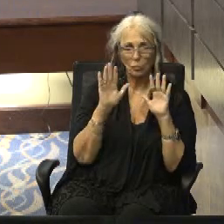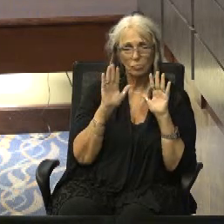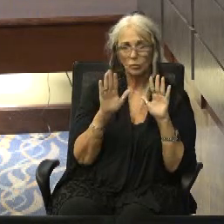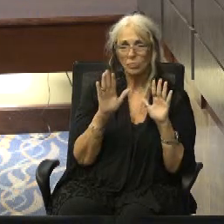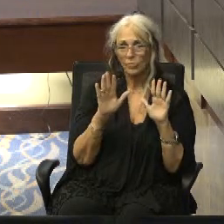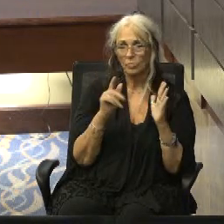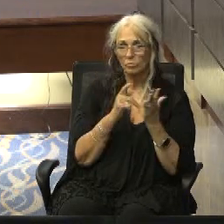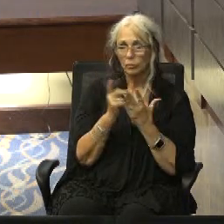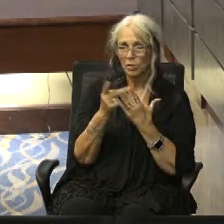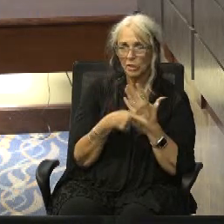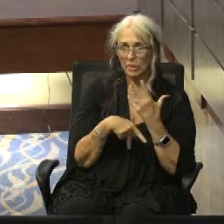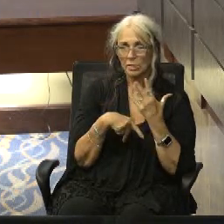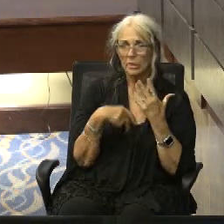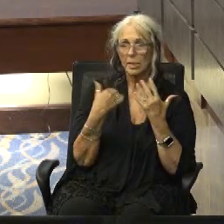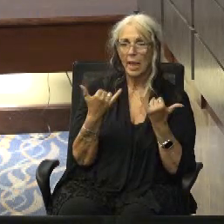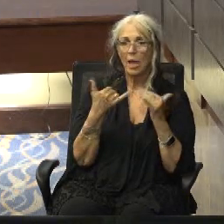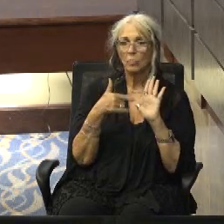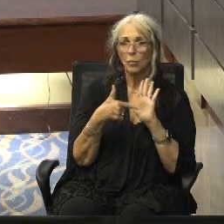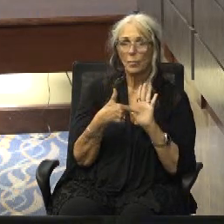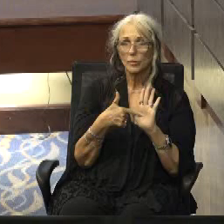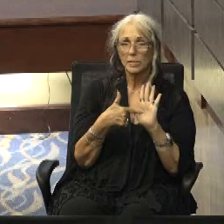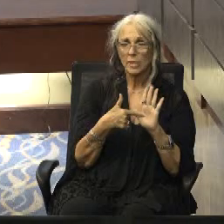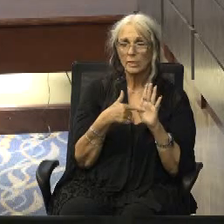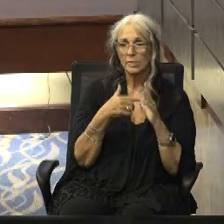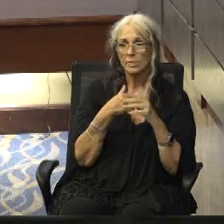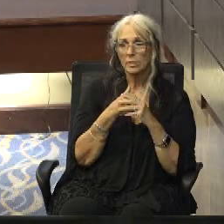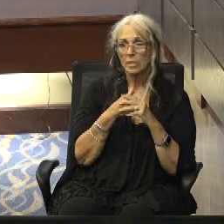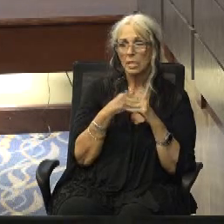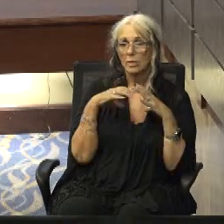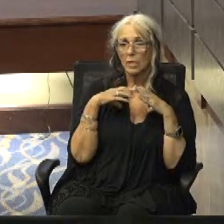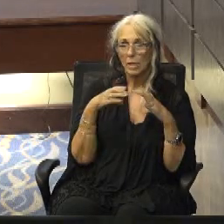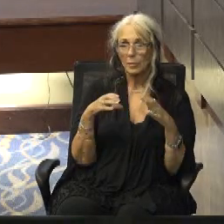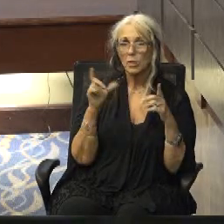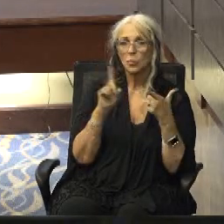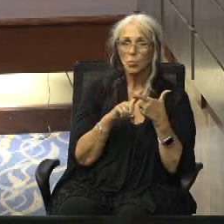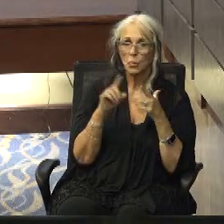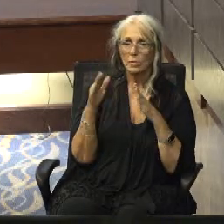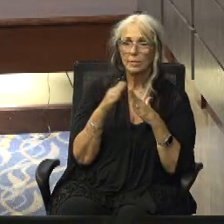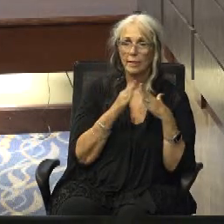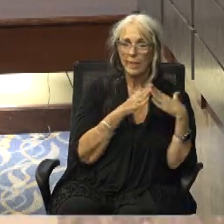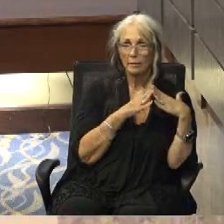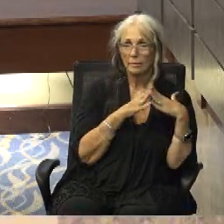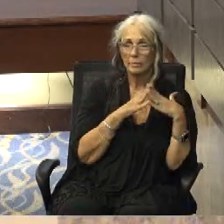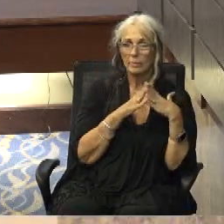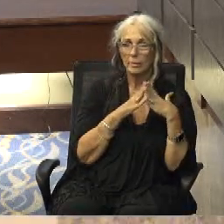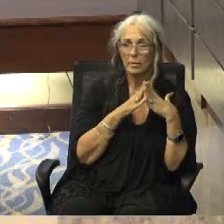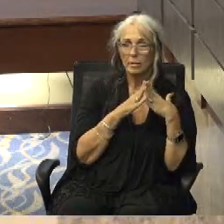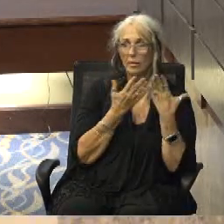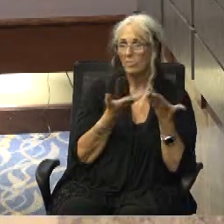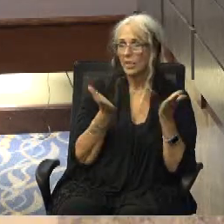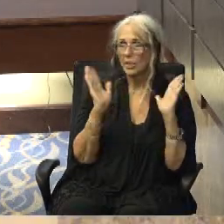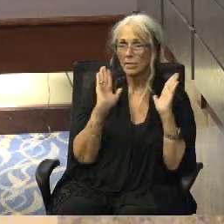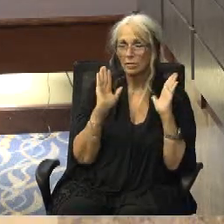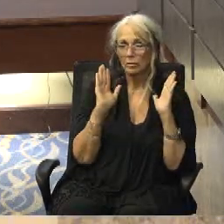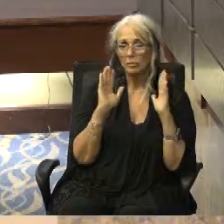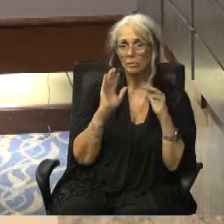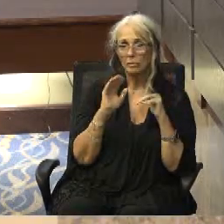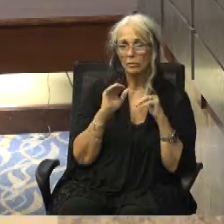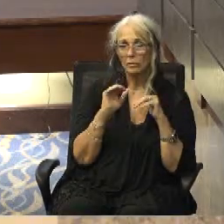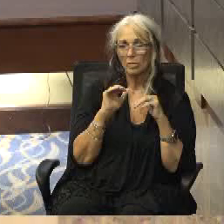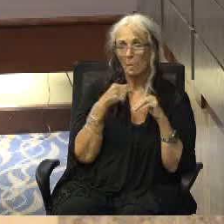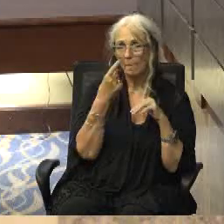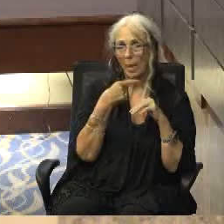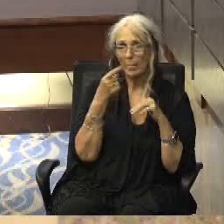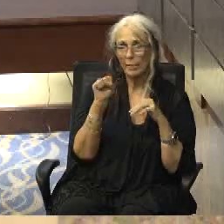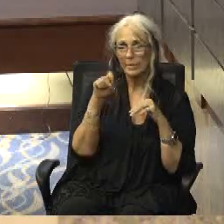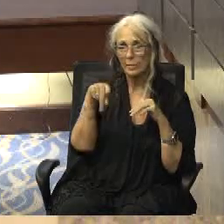it's representative of our commitment to downtown and how we are trying to build. These are this money is going to public spaces